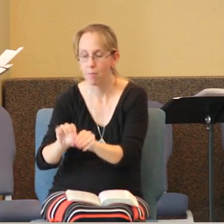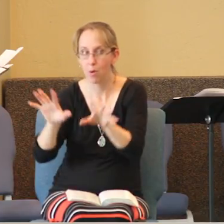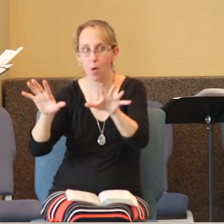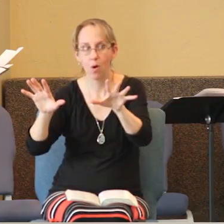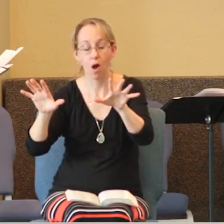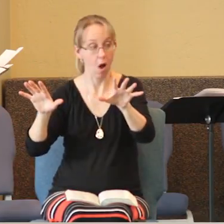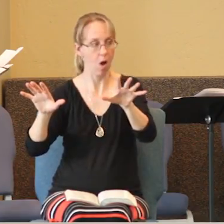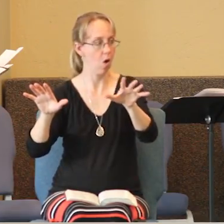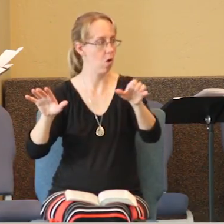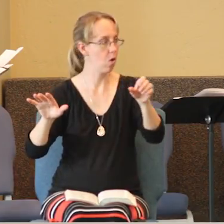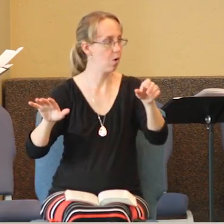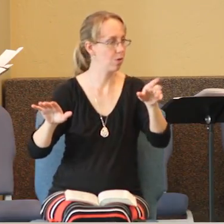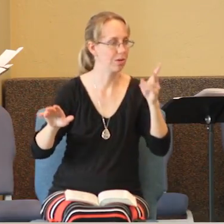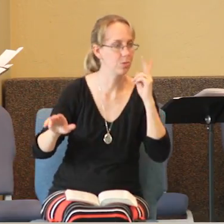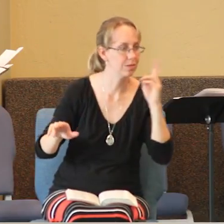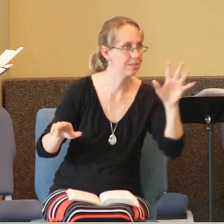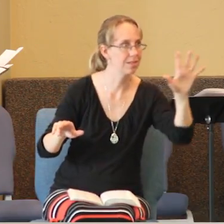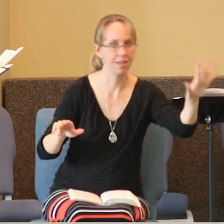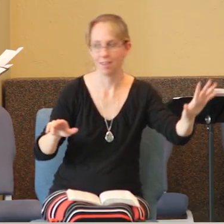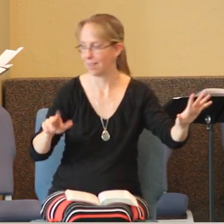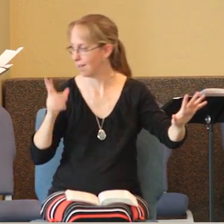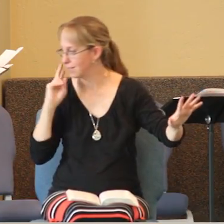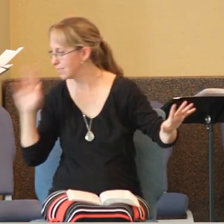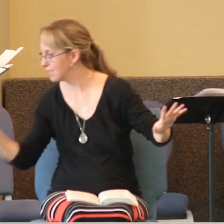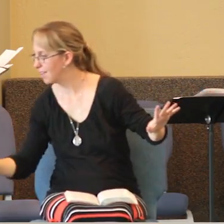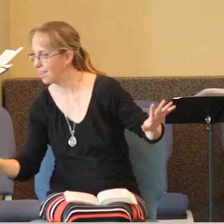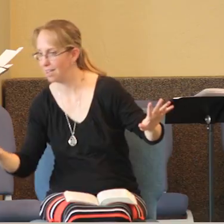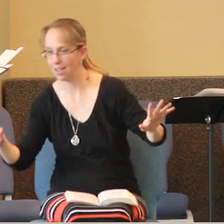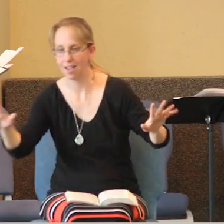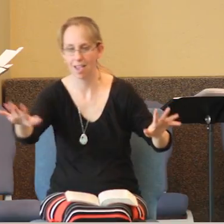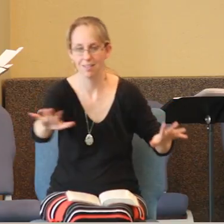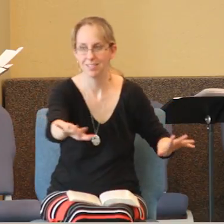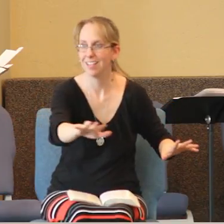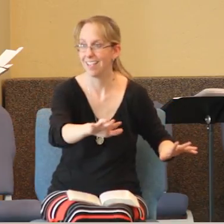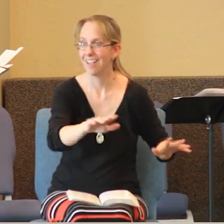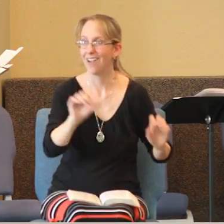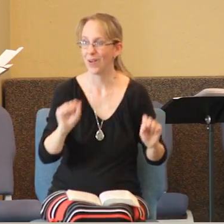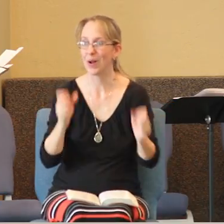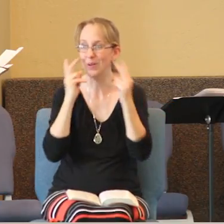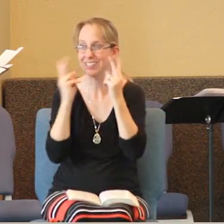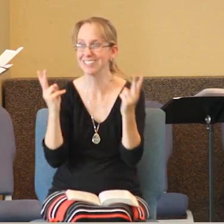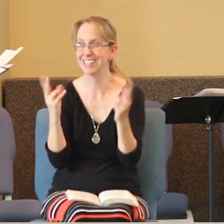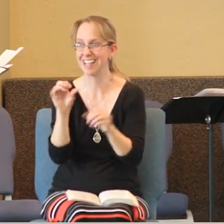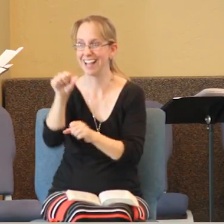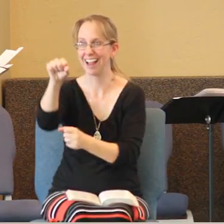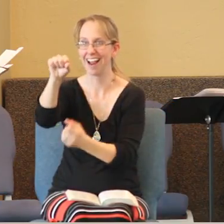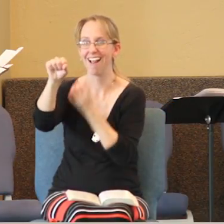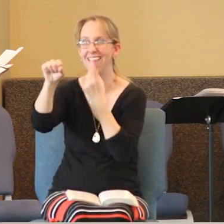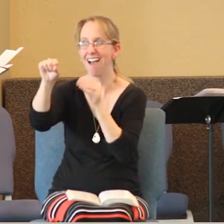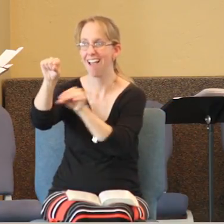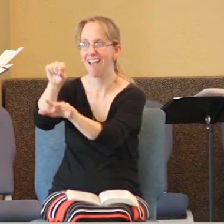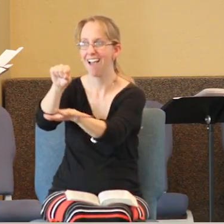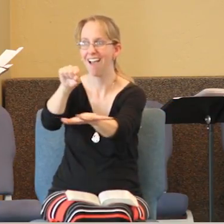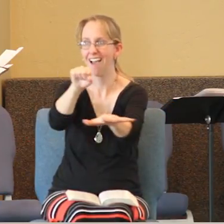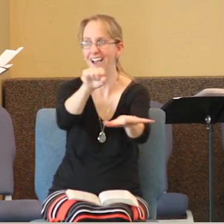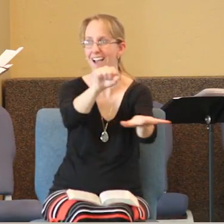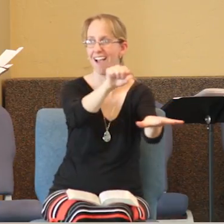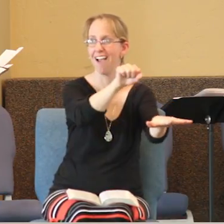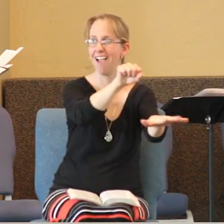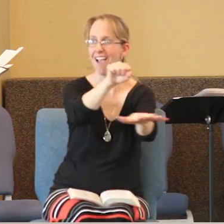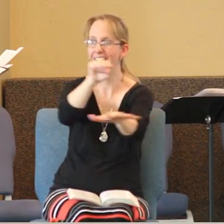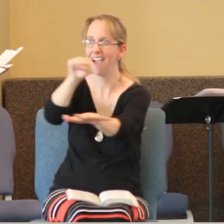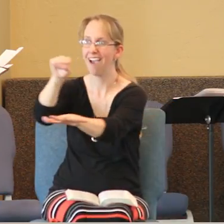can see on this side and on this side and in front of you. And if you turned around, you could see and behind